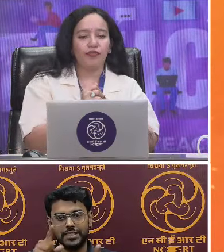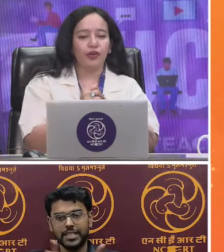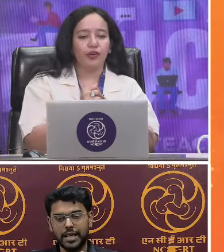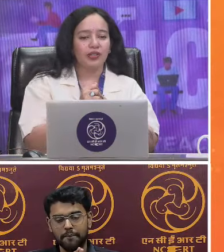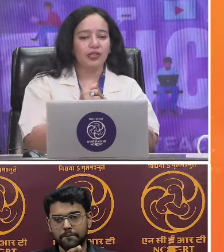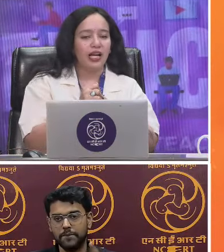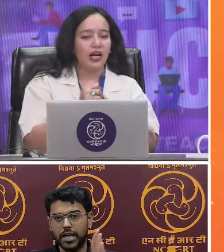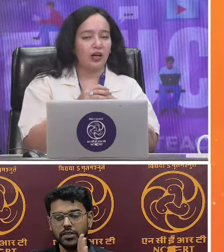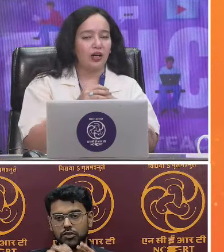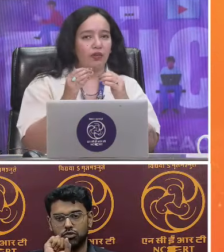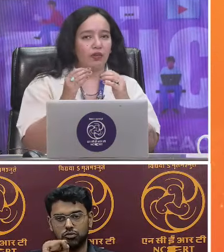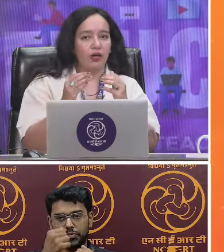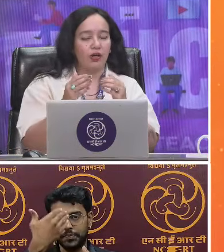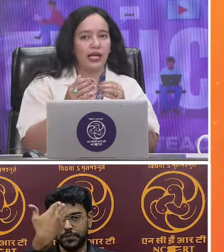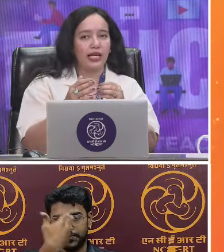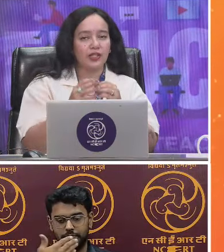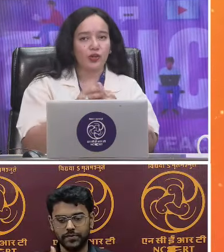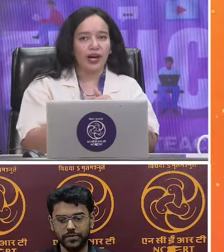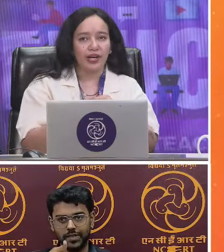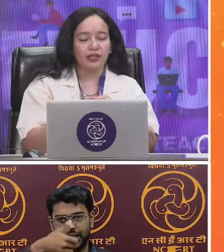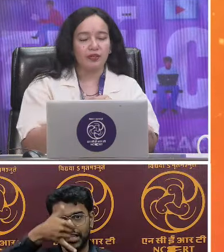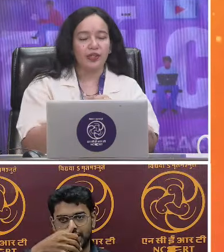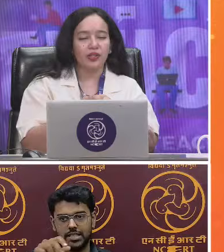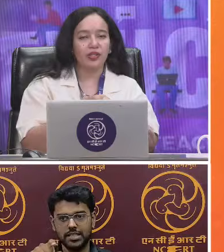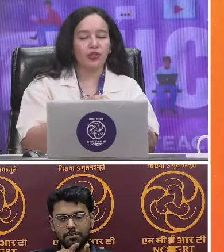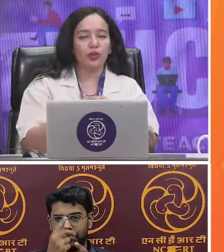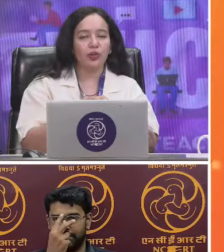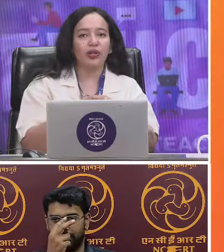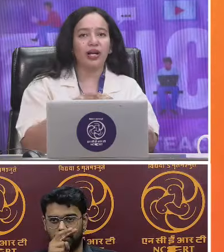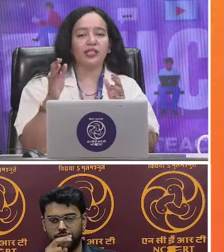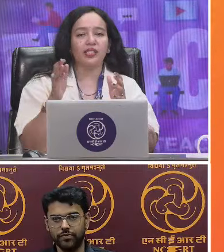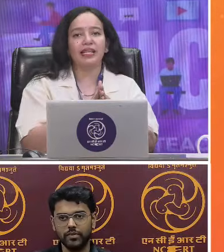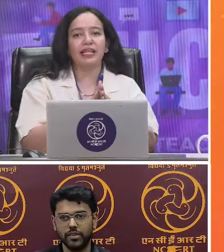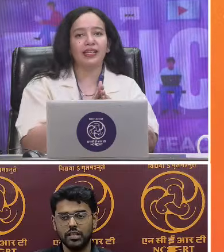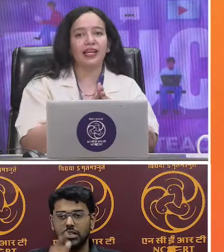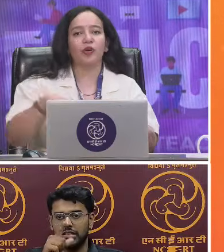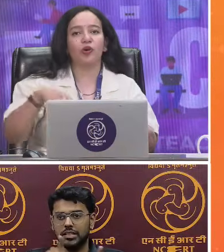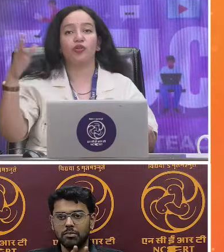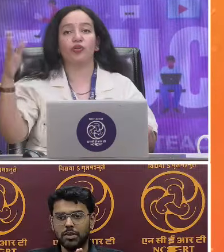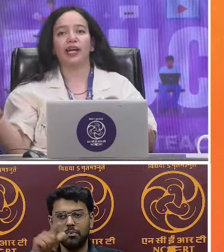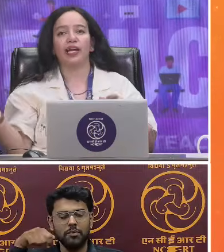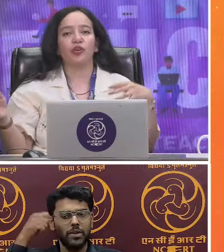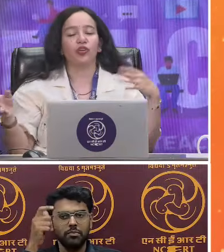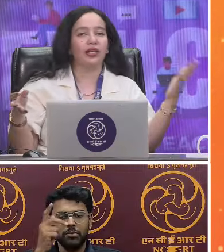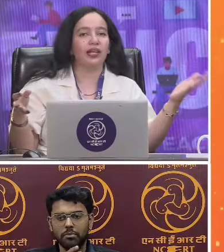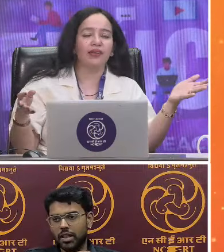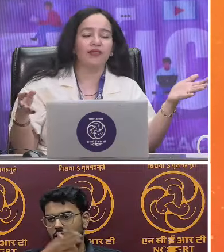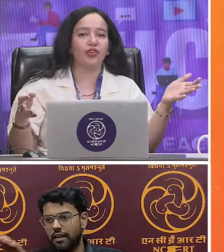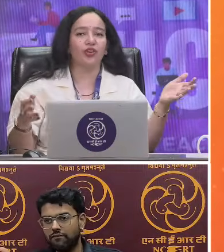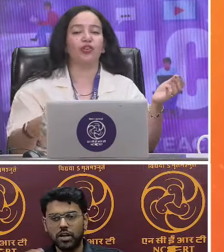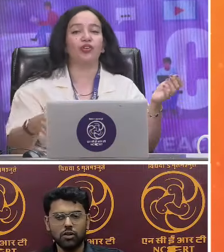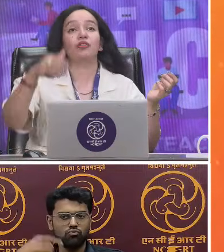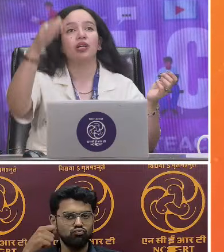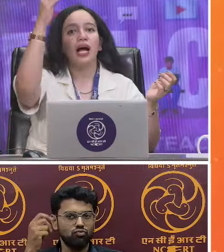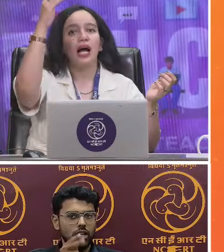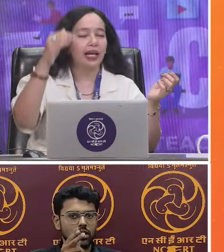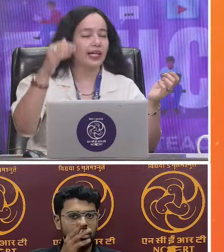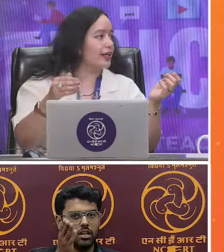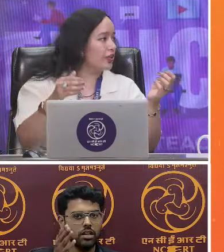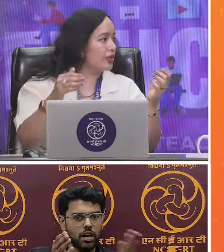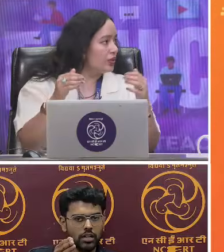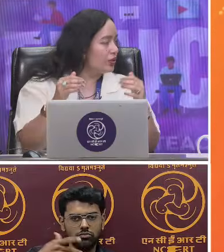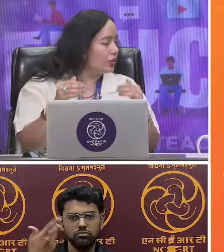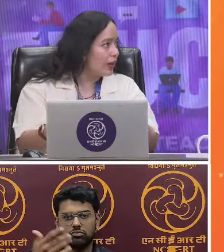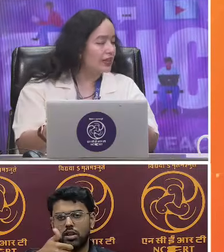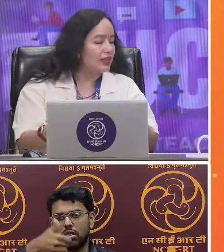of yours as your eyes, because you can't just place the camera on your right or the left, or heighted